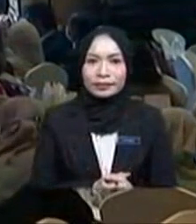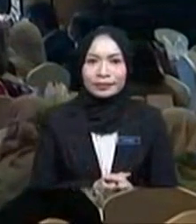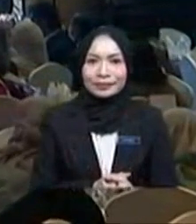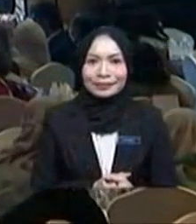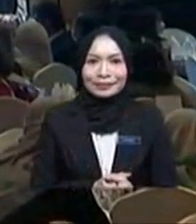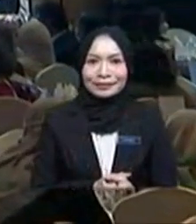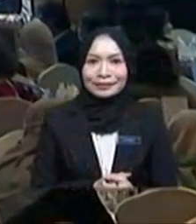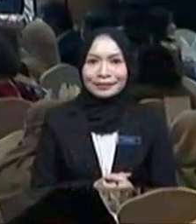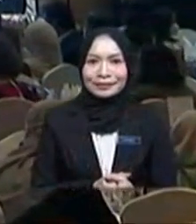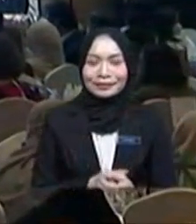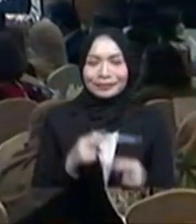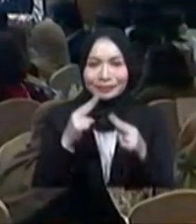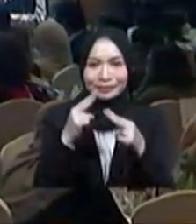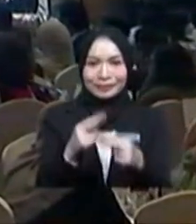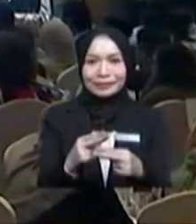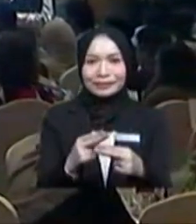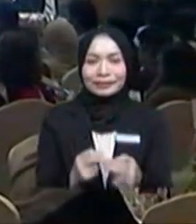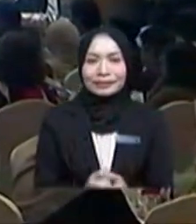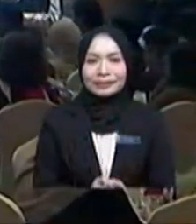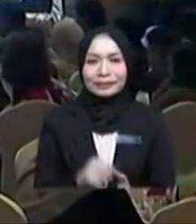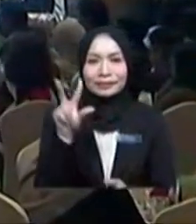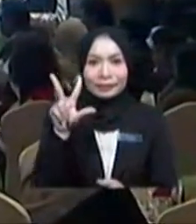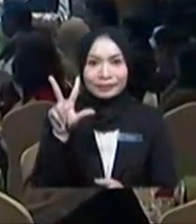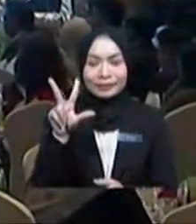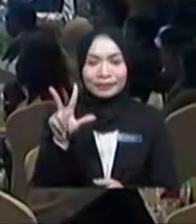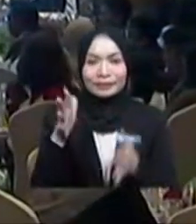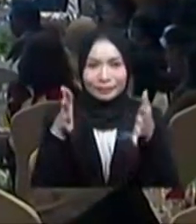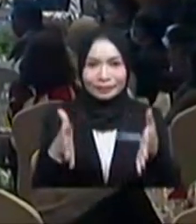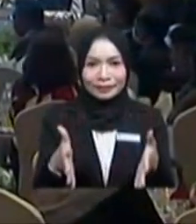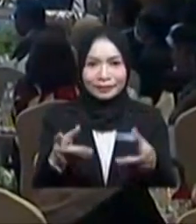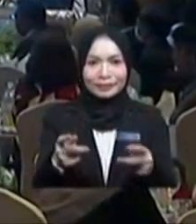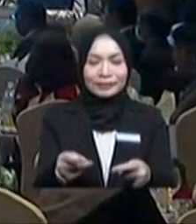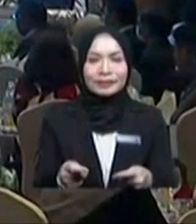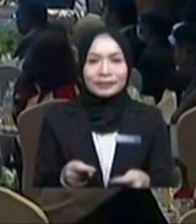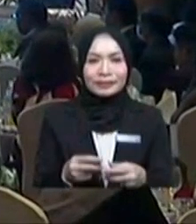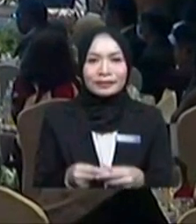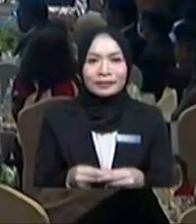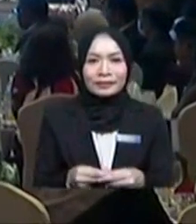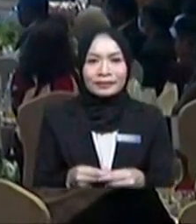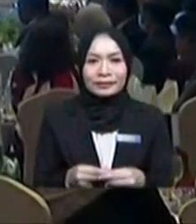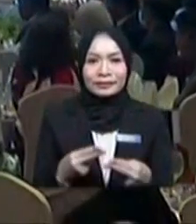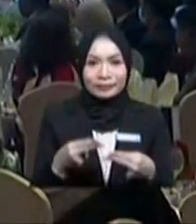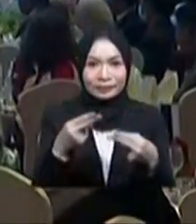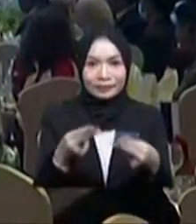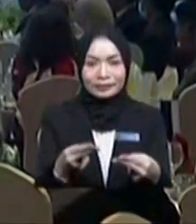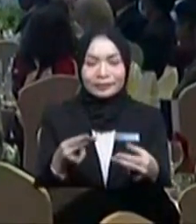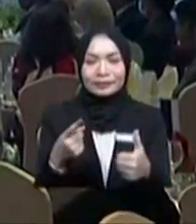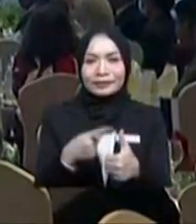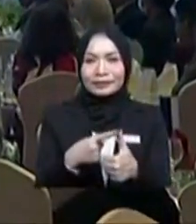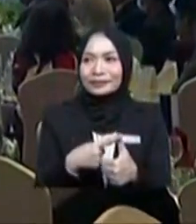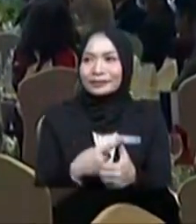prizes. The three recipients of the consolation prizes are Mr. Nagarajan